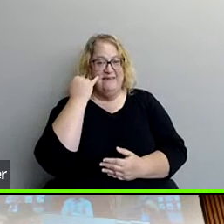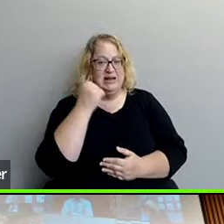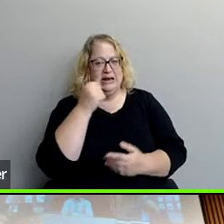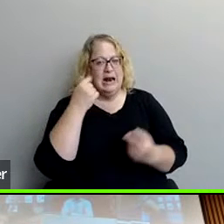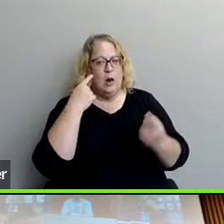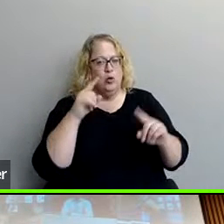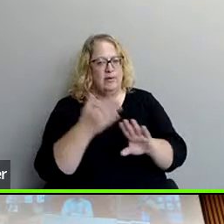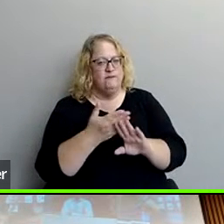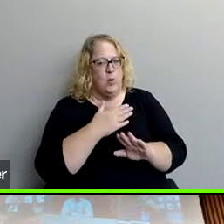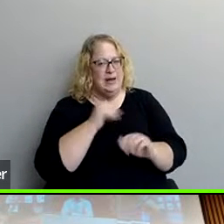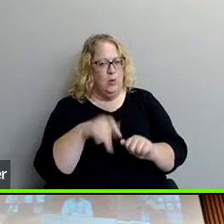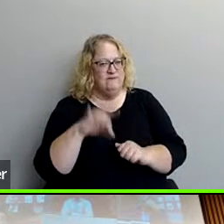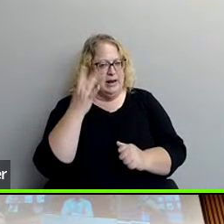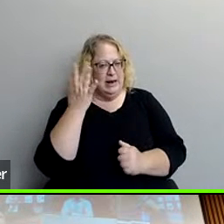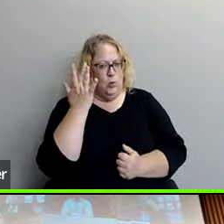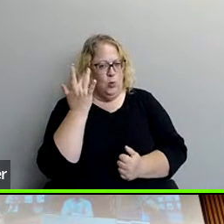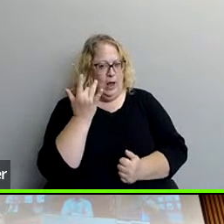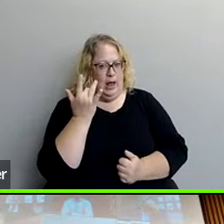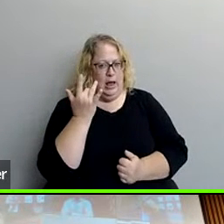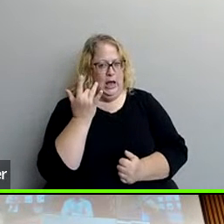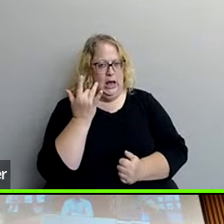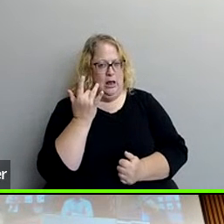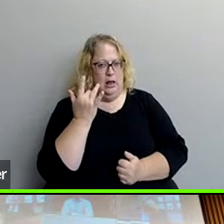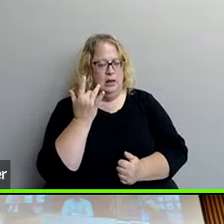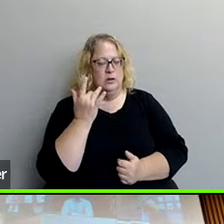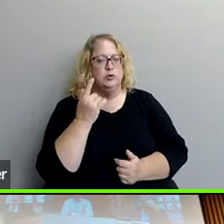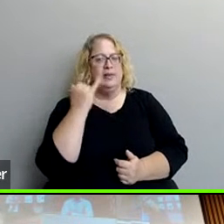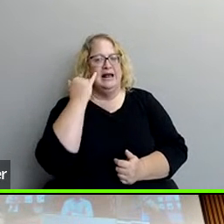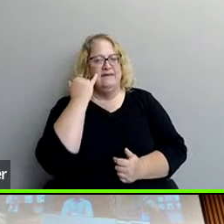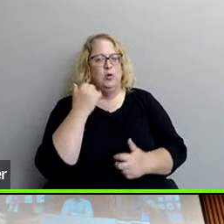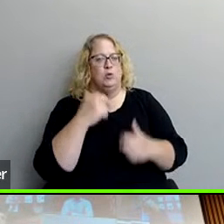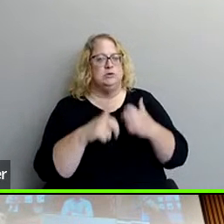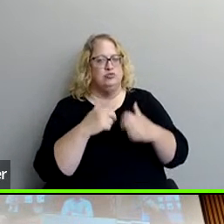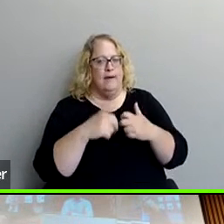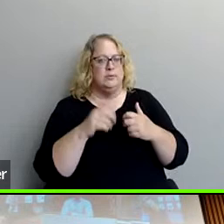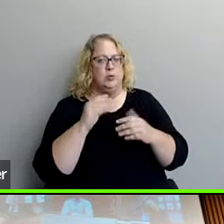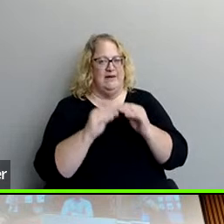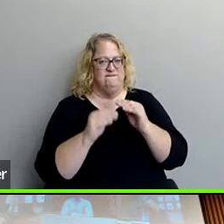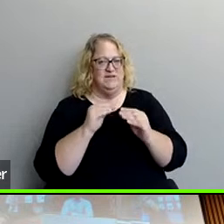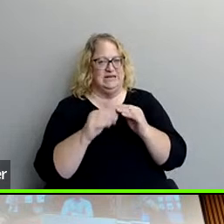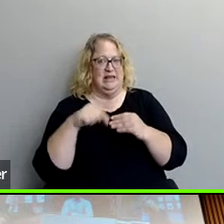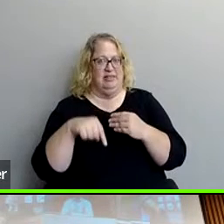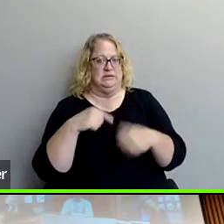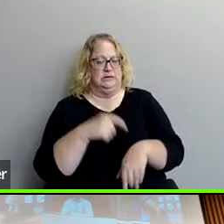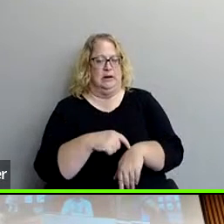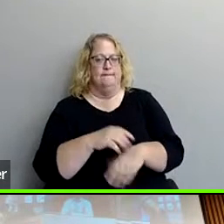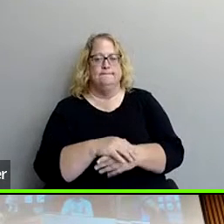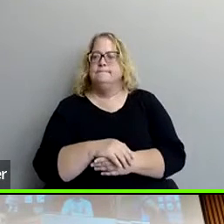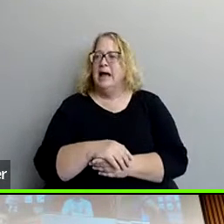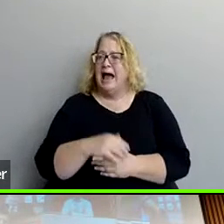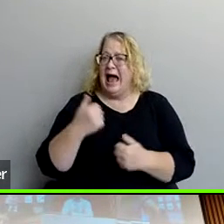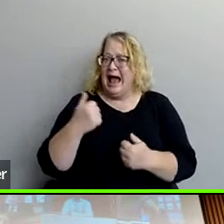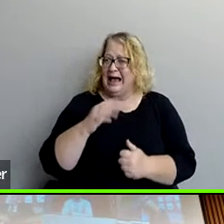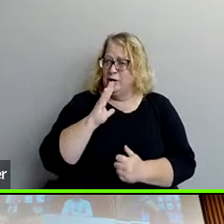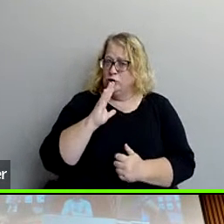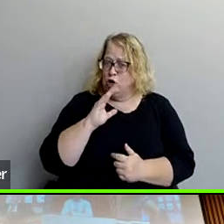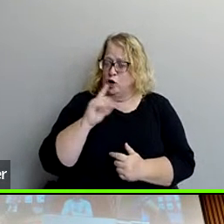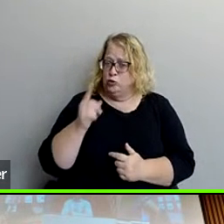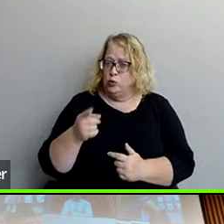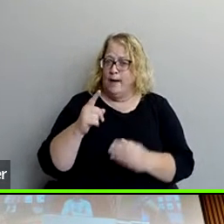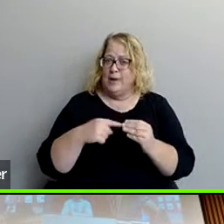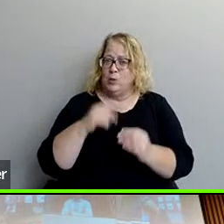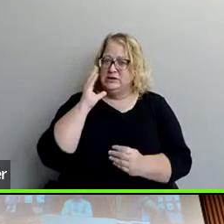didn't work before. Can we find out why? So if there were problems, so we would fix it this time. I can talk to you about